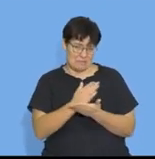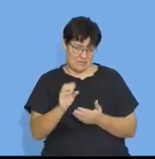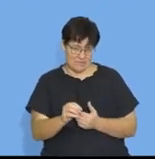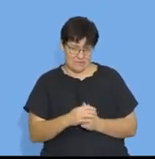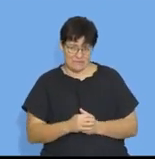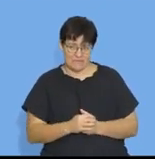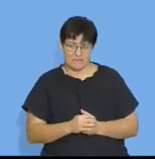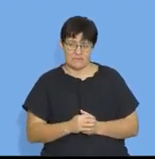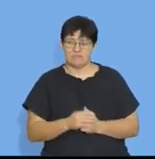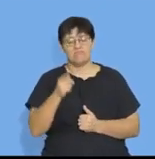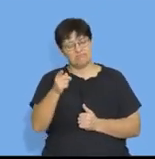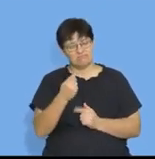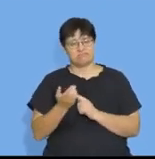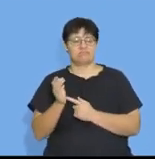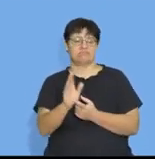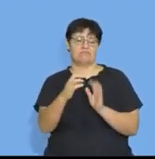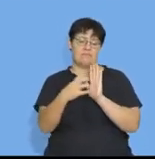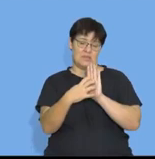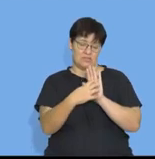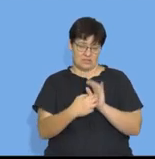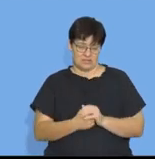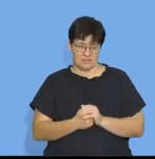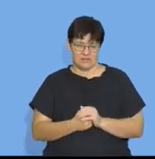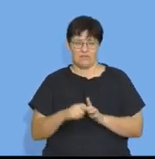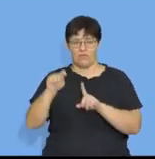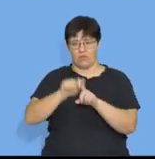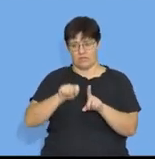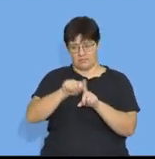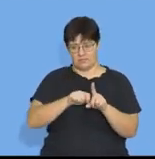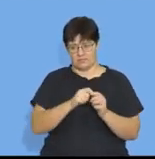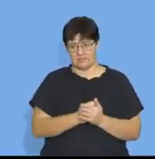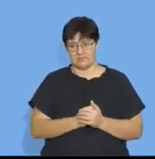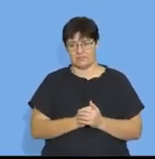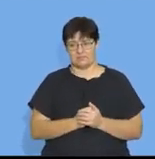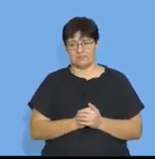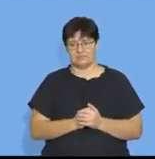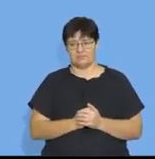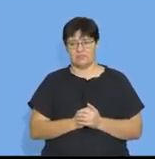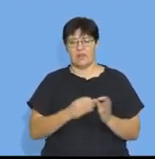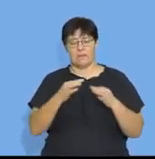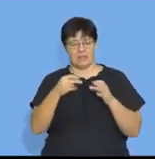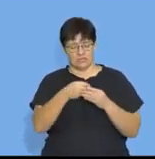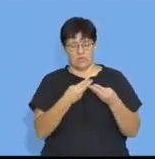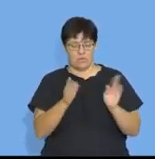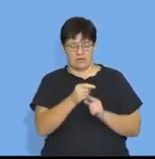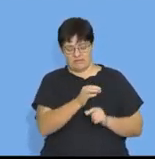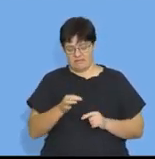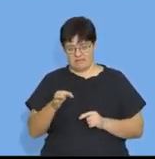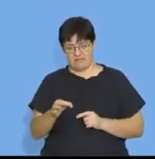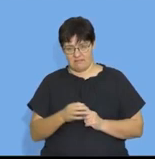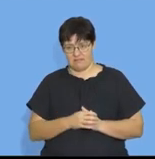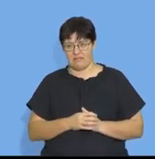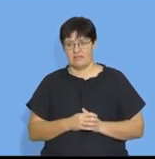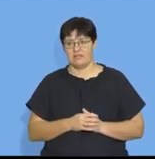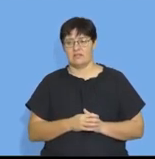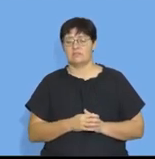used. So here's an image of a condom that is in its packaging that has been